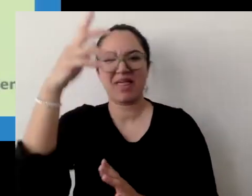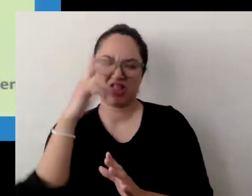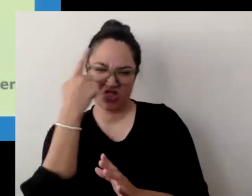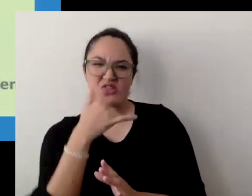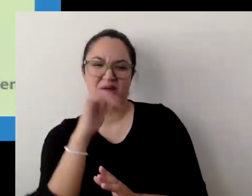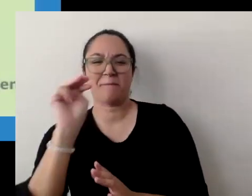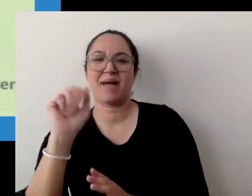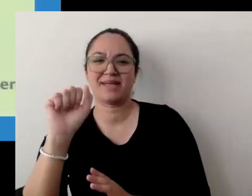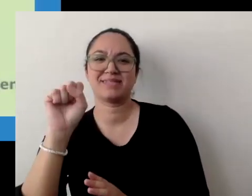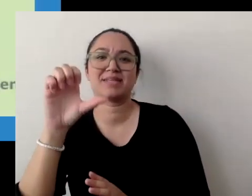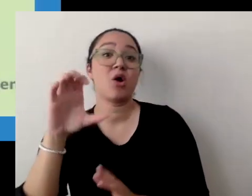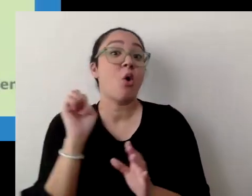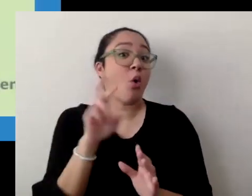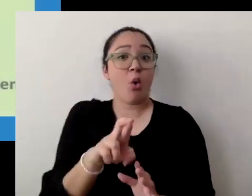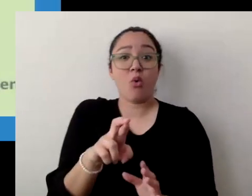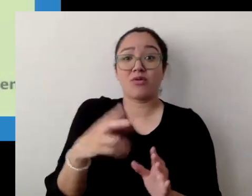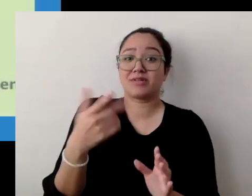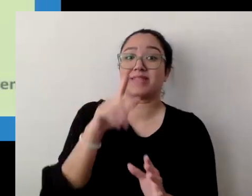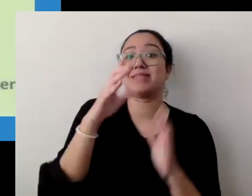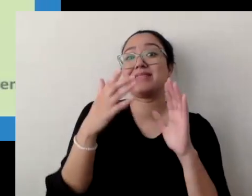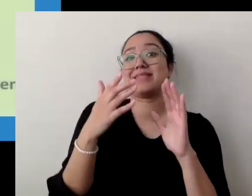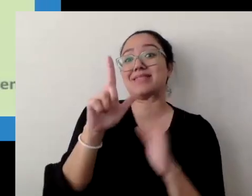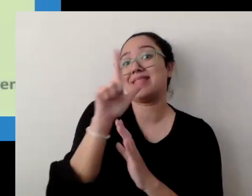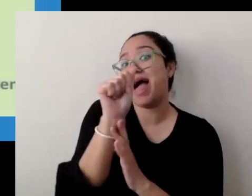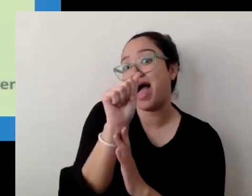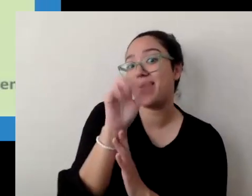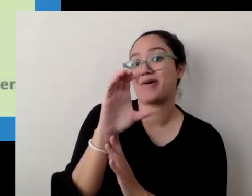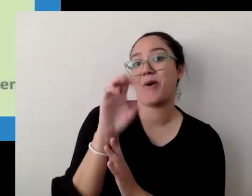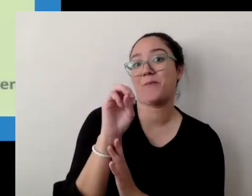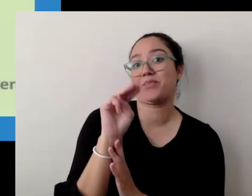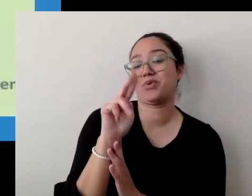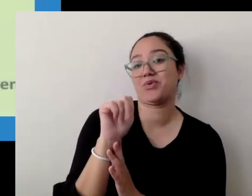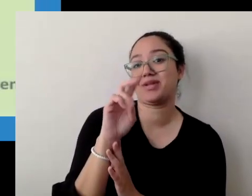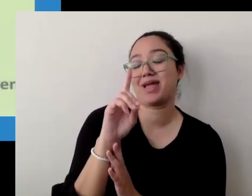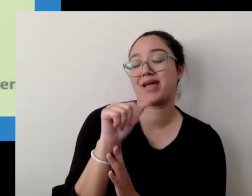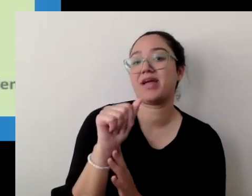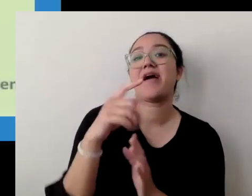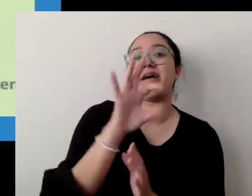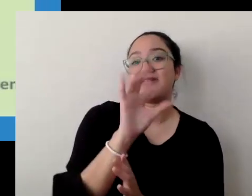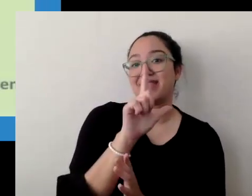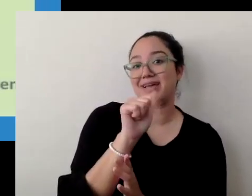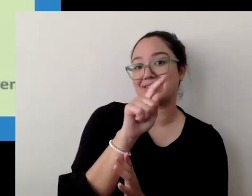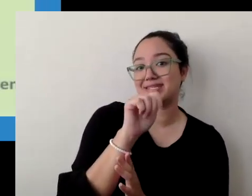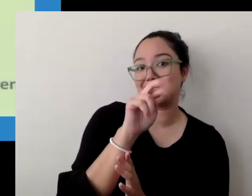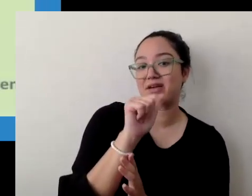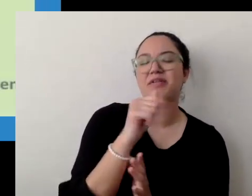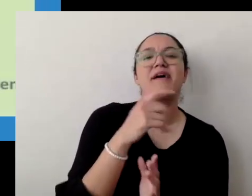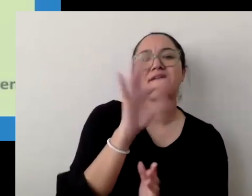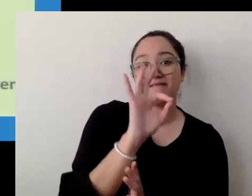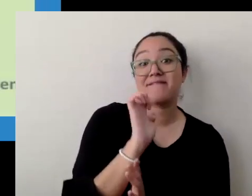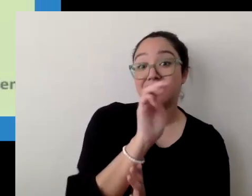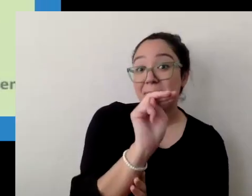la comunidad latina, which is feminine, right? So you can choose. So los Latinos would just